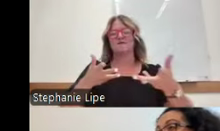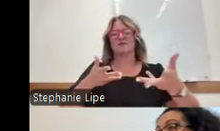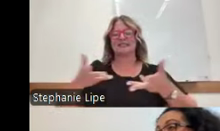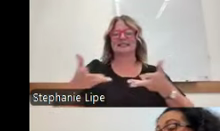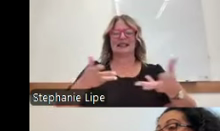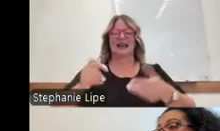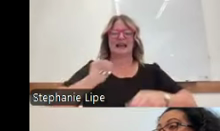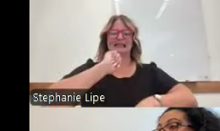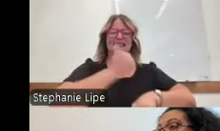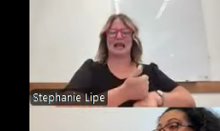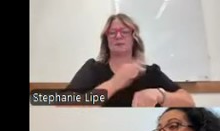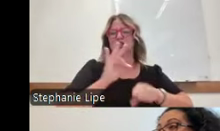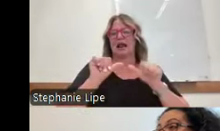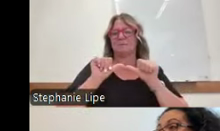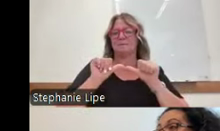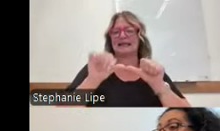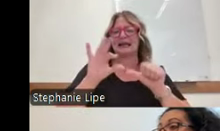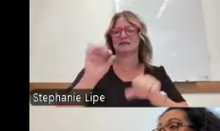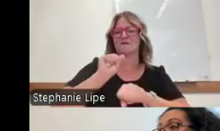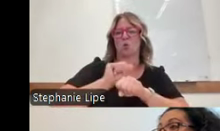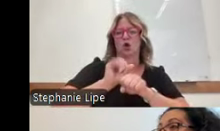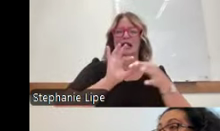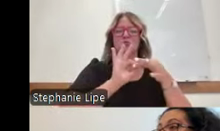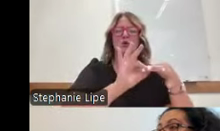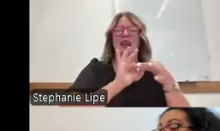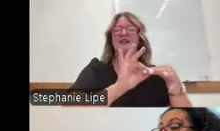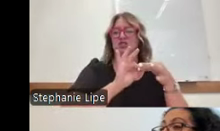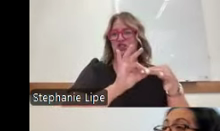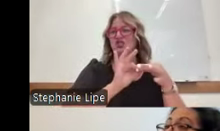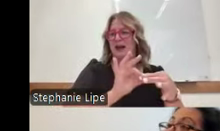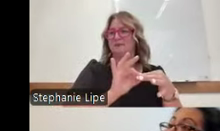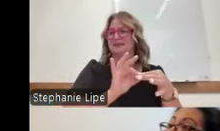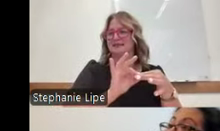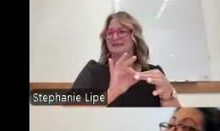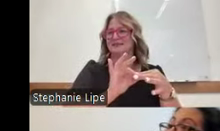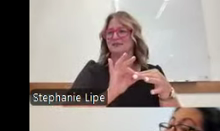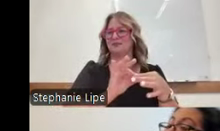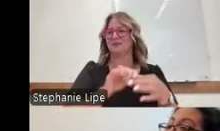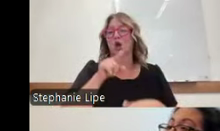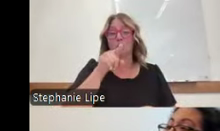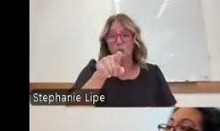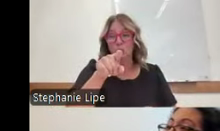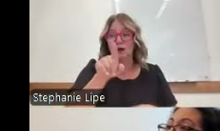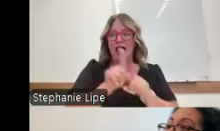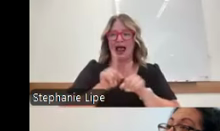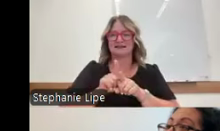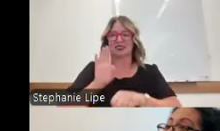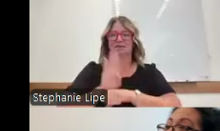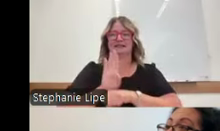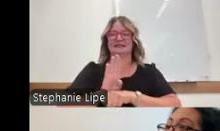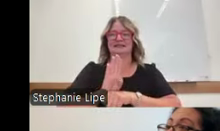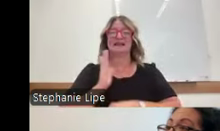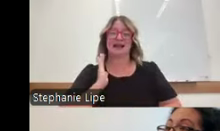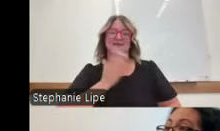have disabilities, as well as facilitate and maintaining this work partnership.